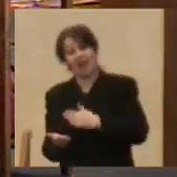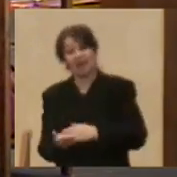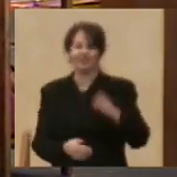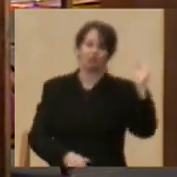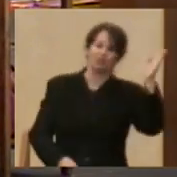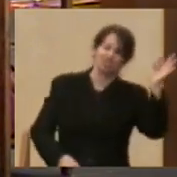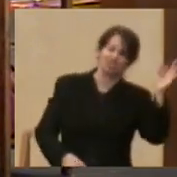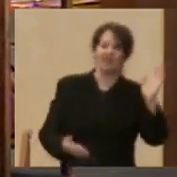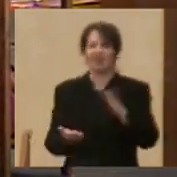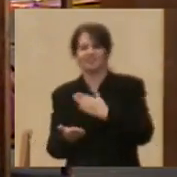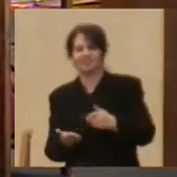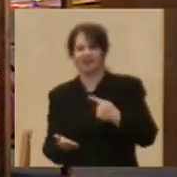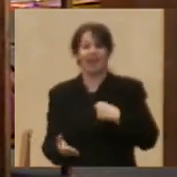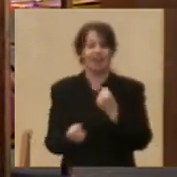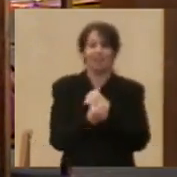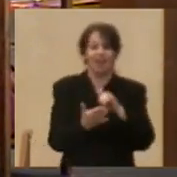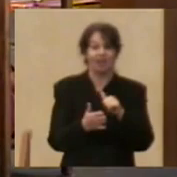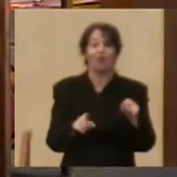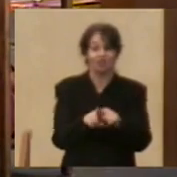musical. I love it.